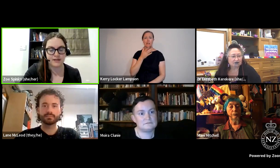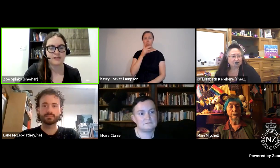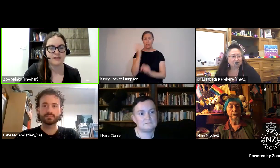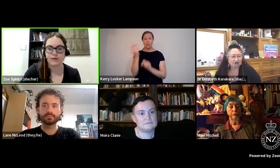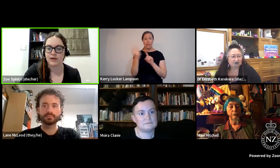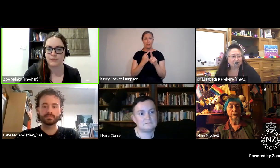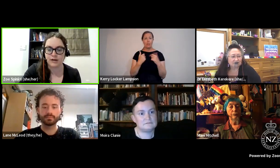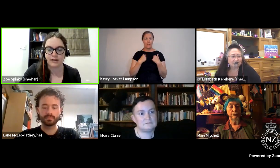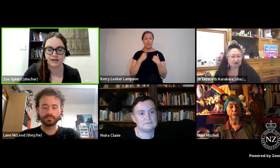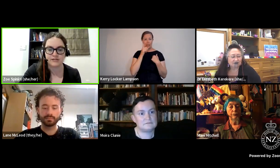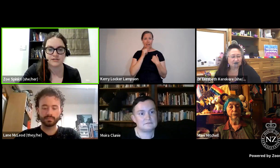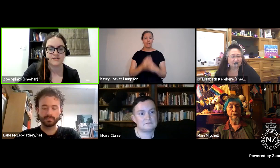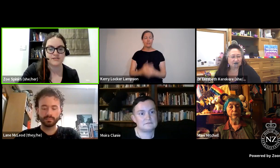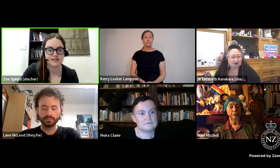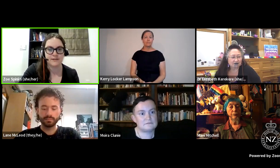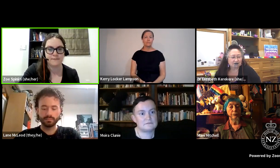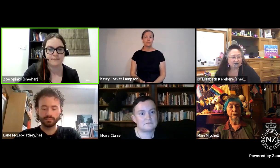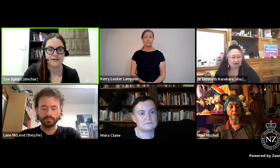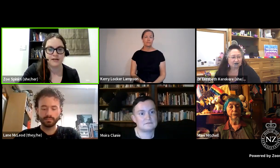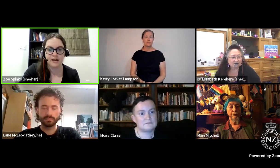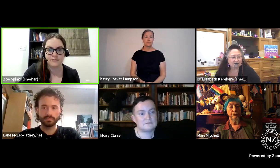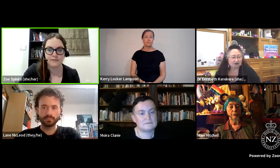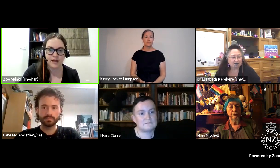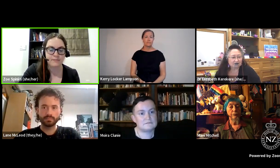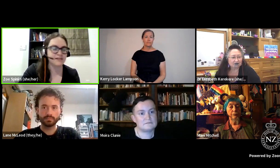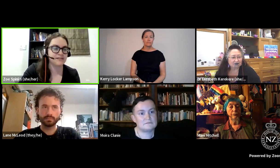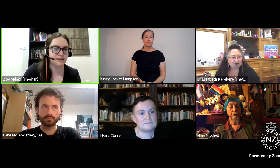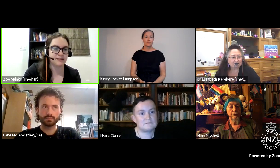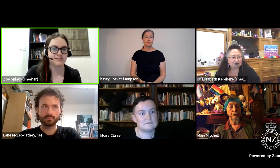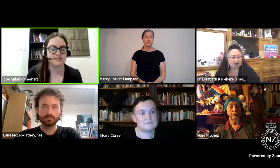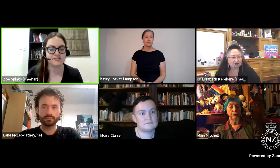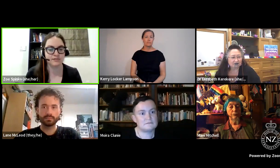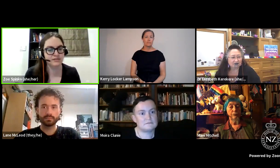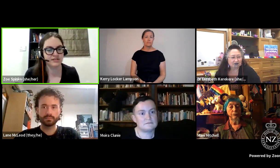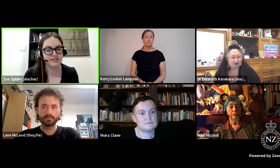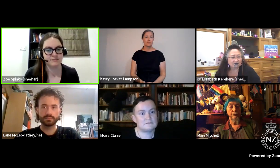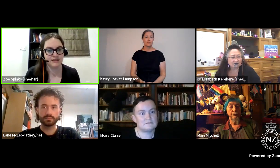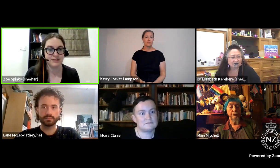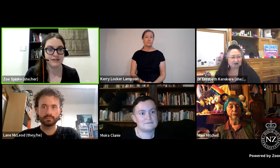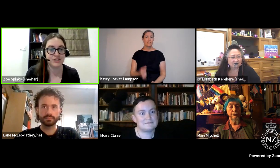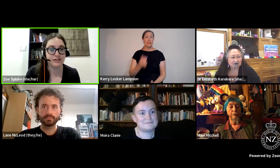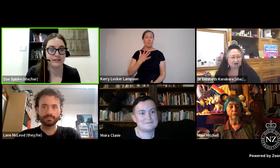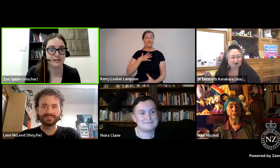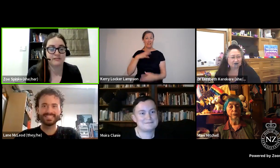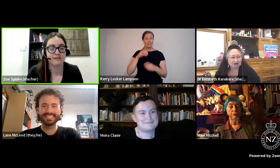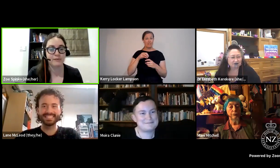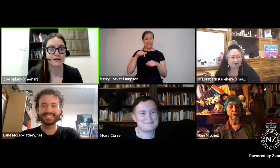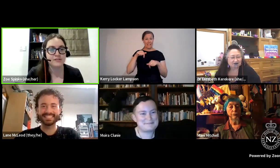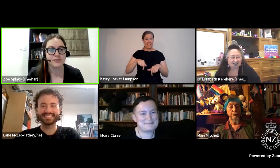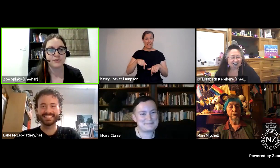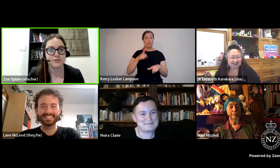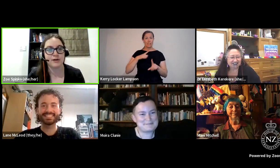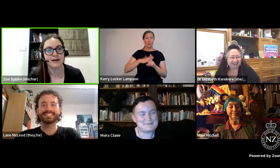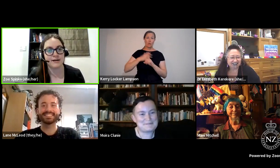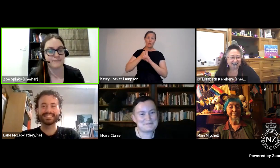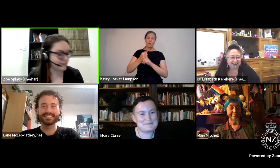me. And what I'd like to do is I basically exist in this community to be a big cheerleader for everyone.